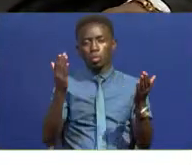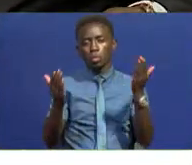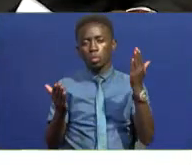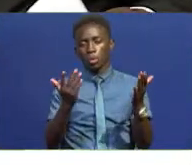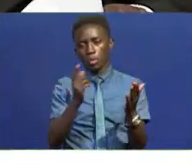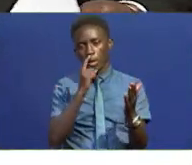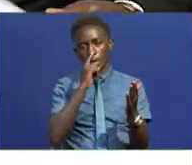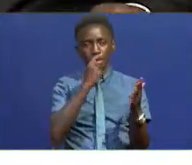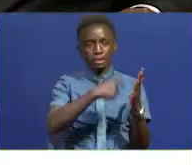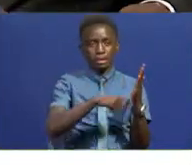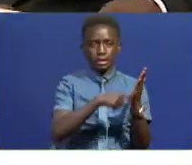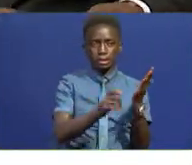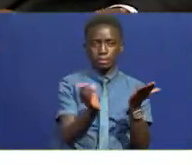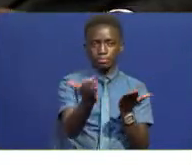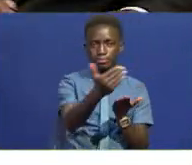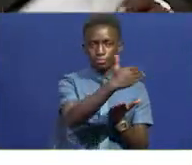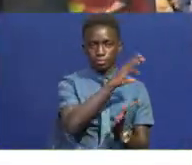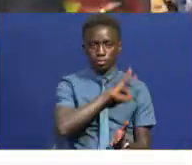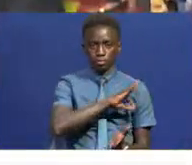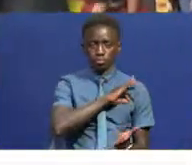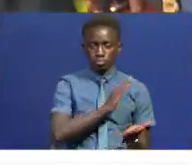given on mine in our reports.